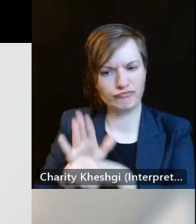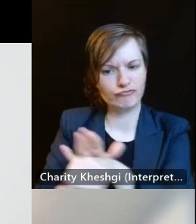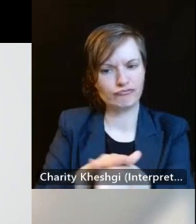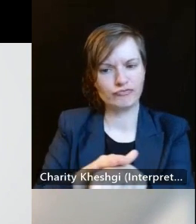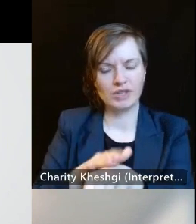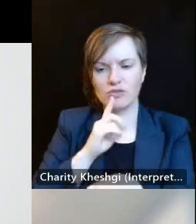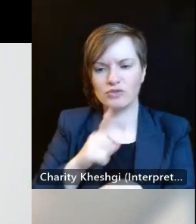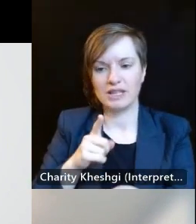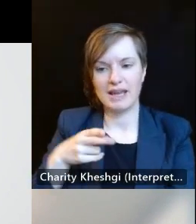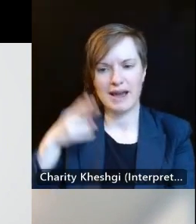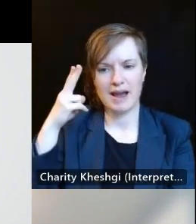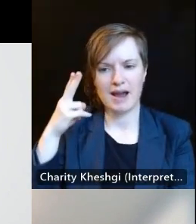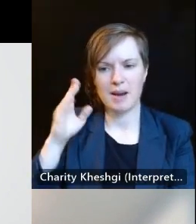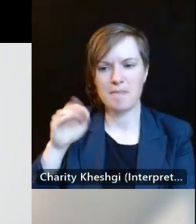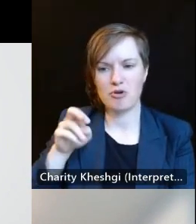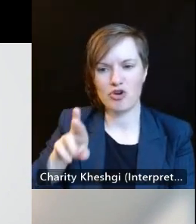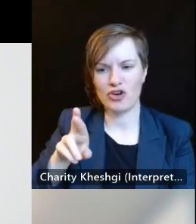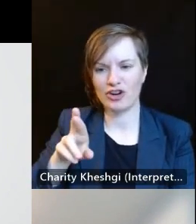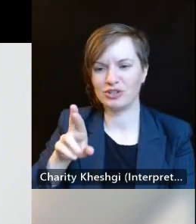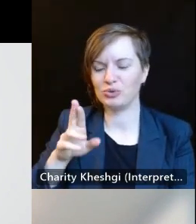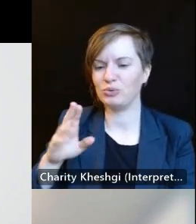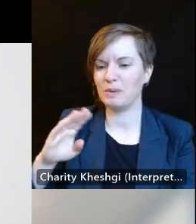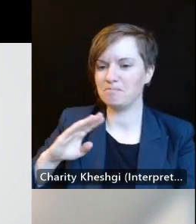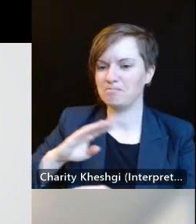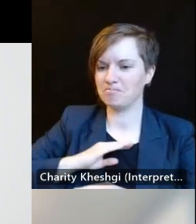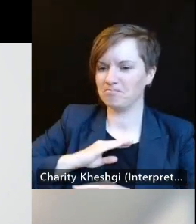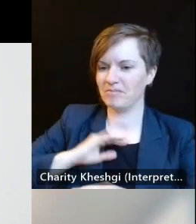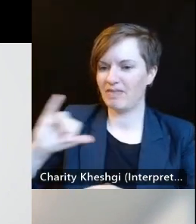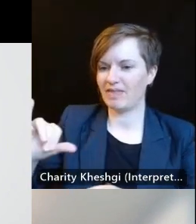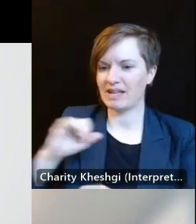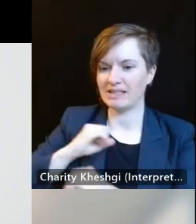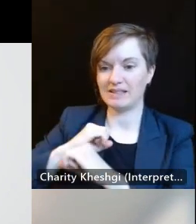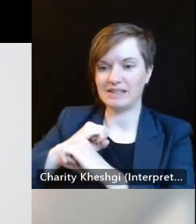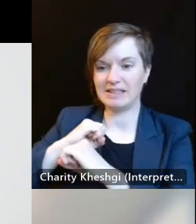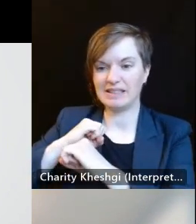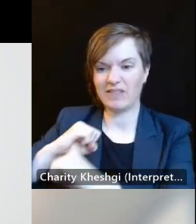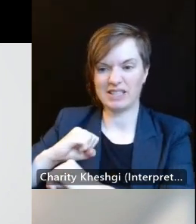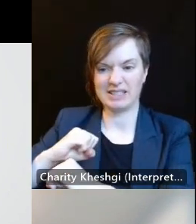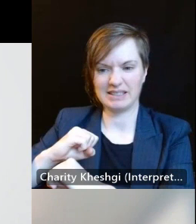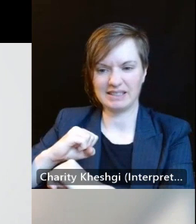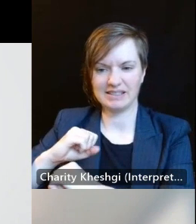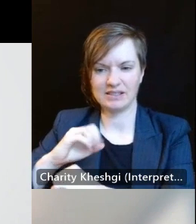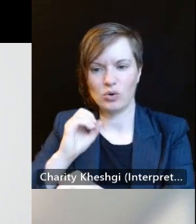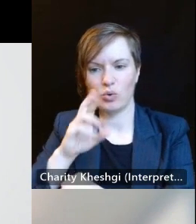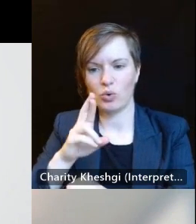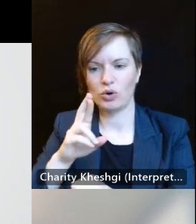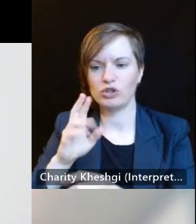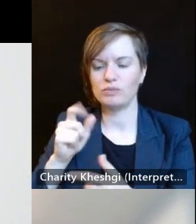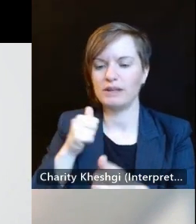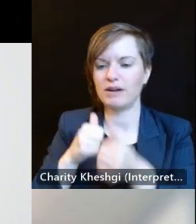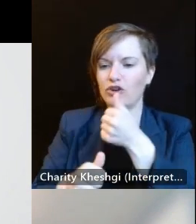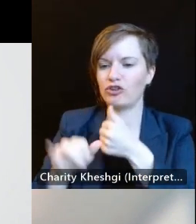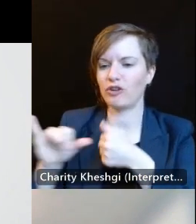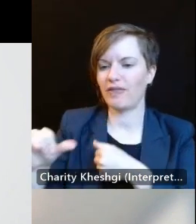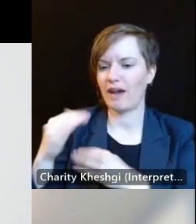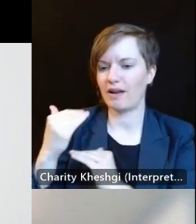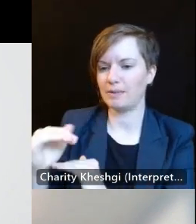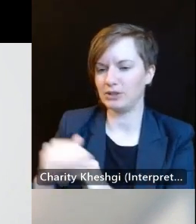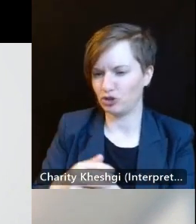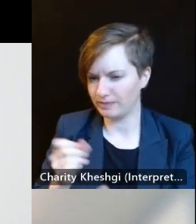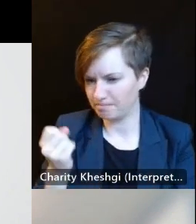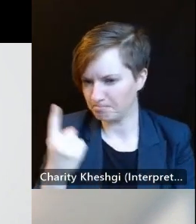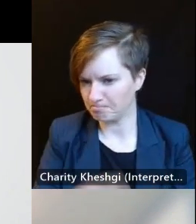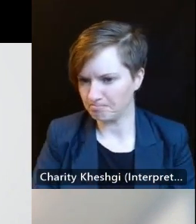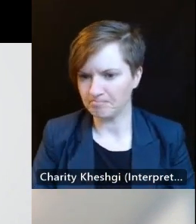defense or to be subject to that limit. There is, generally speaking,